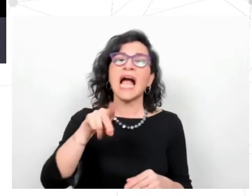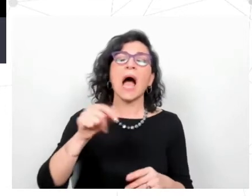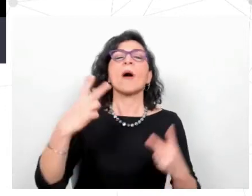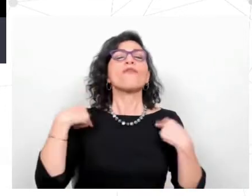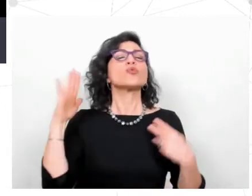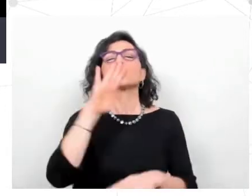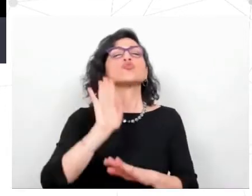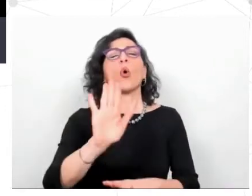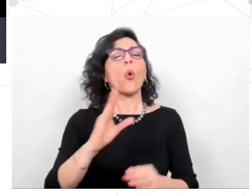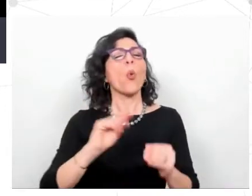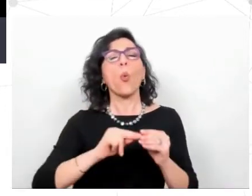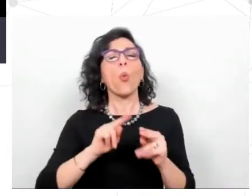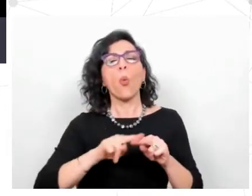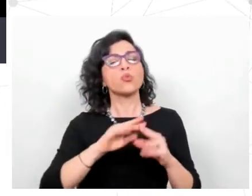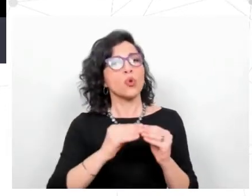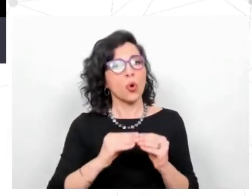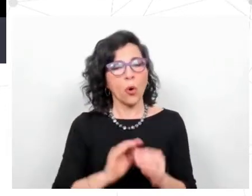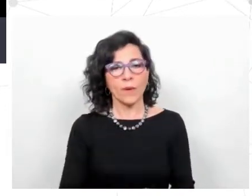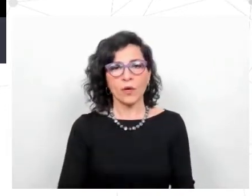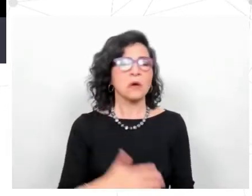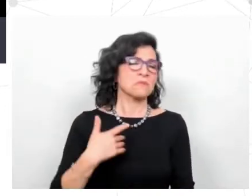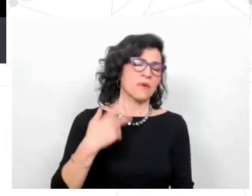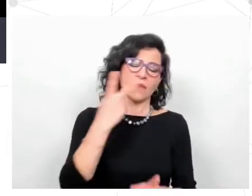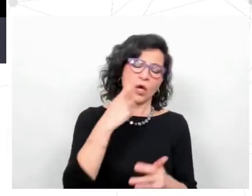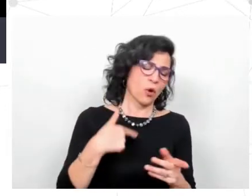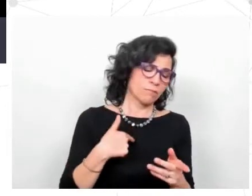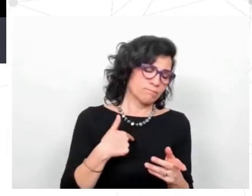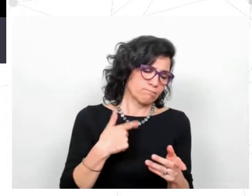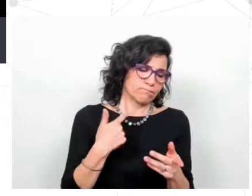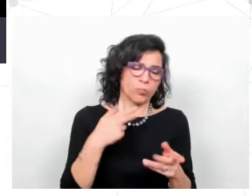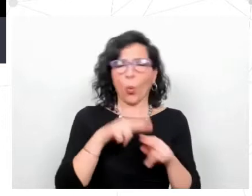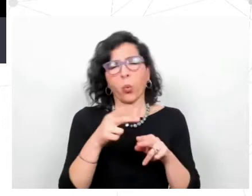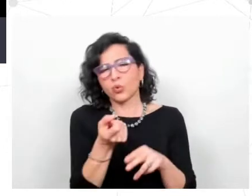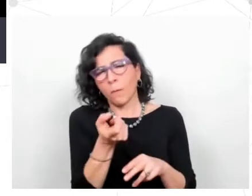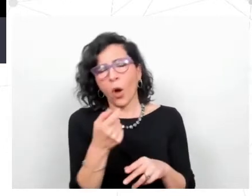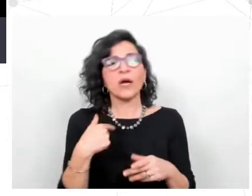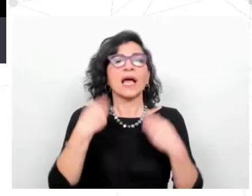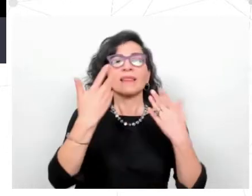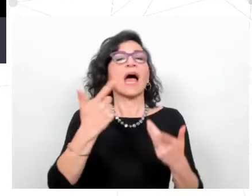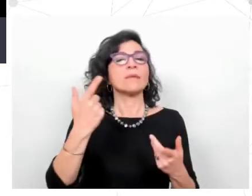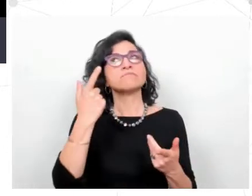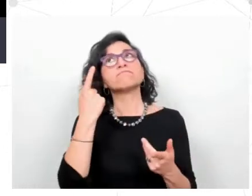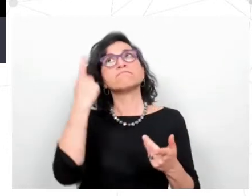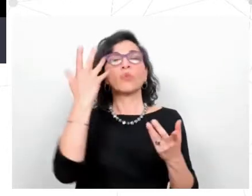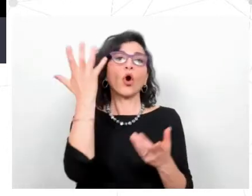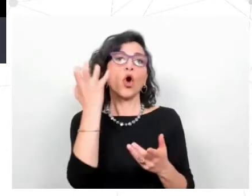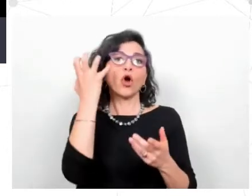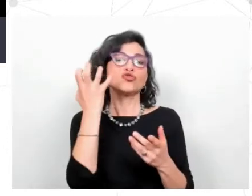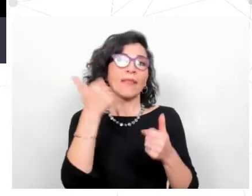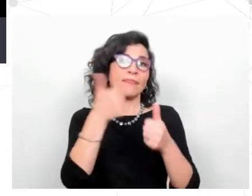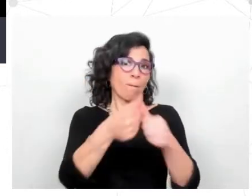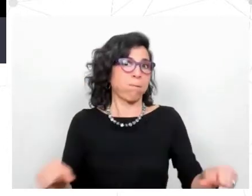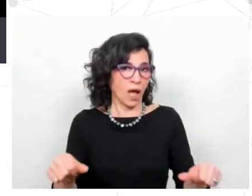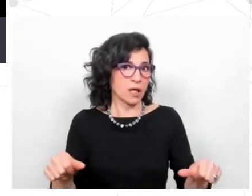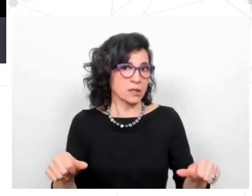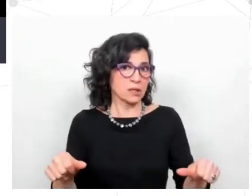So very simply, when you think about Soundscape, think of it as a map that runs on your phone. But instead of reading